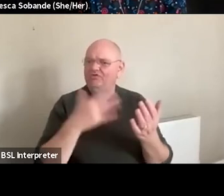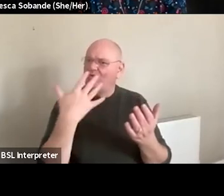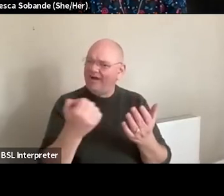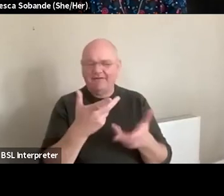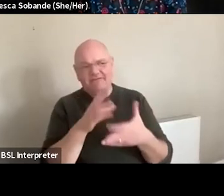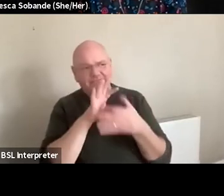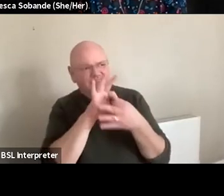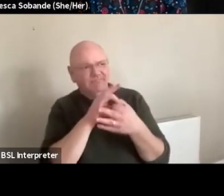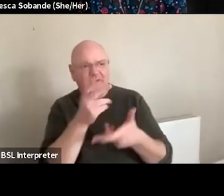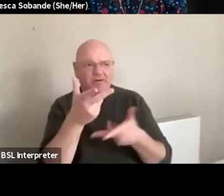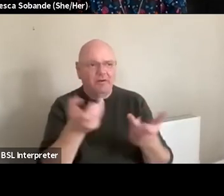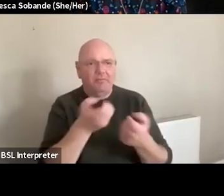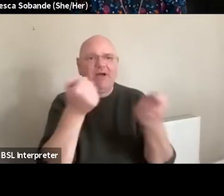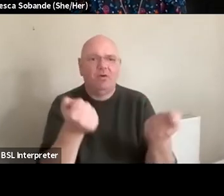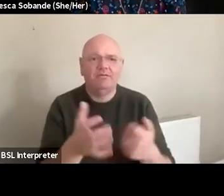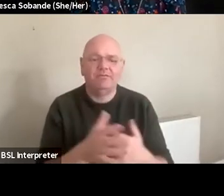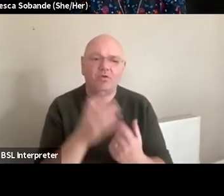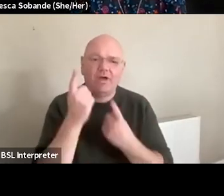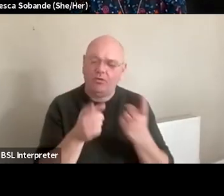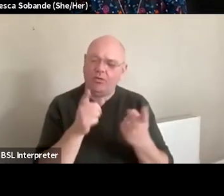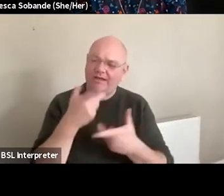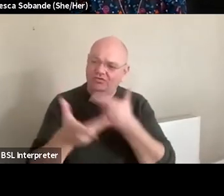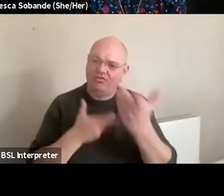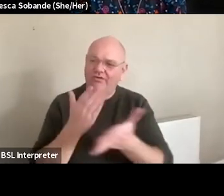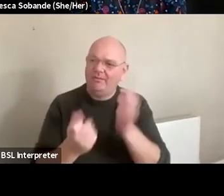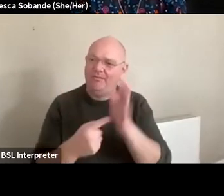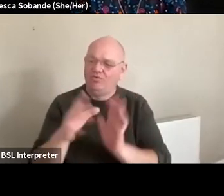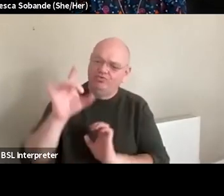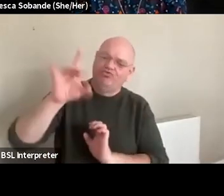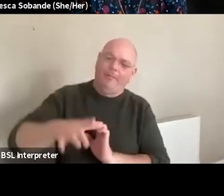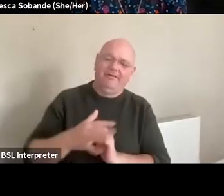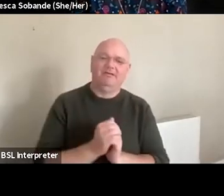trying to create. I just wanted to really bring that story up. That was a